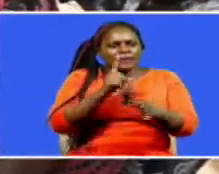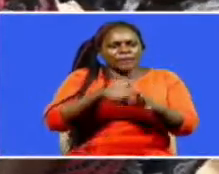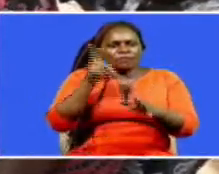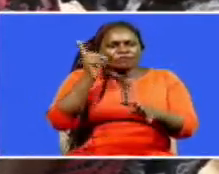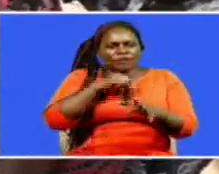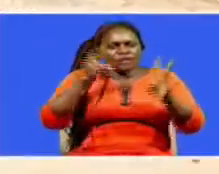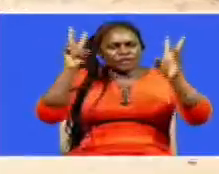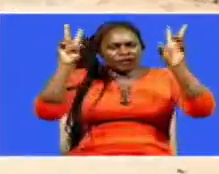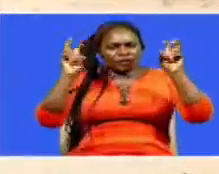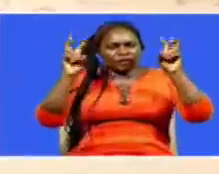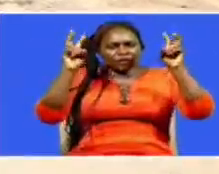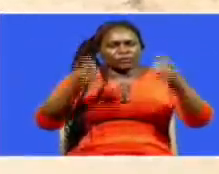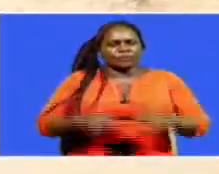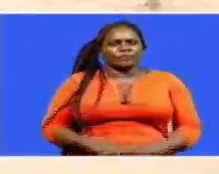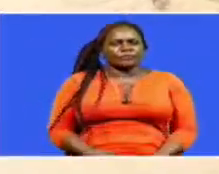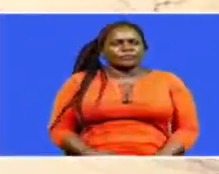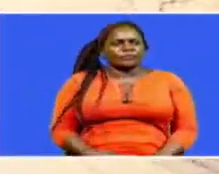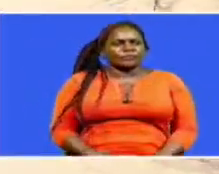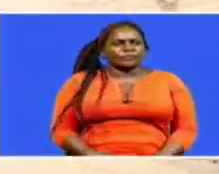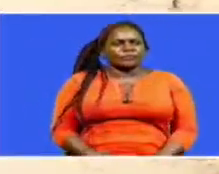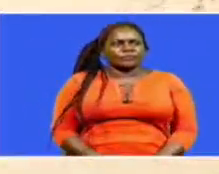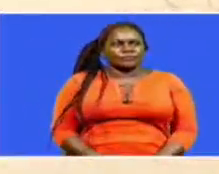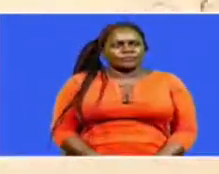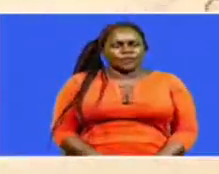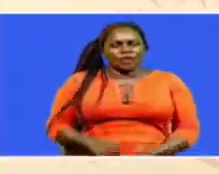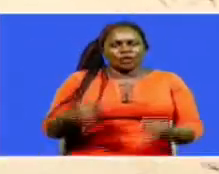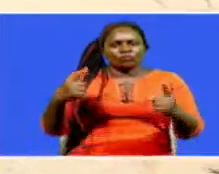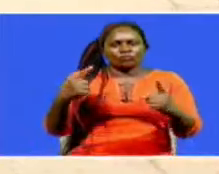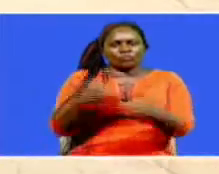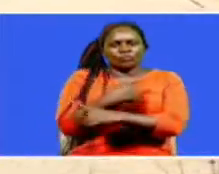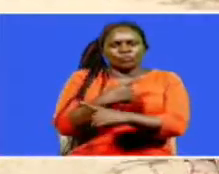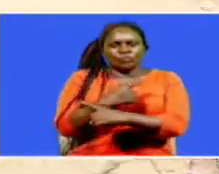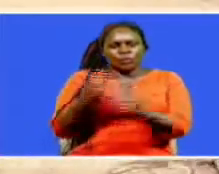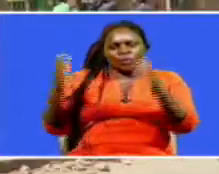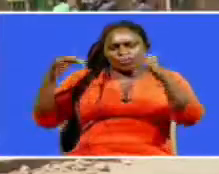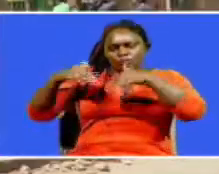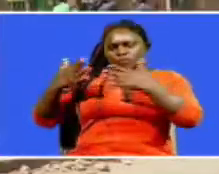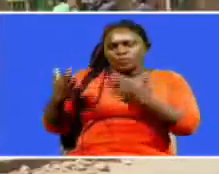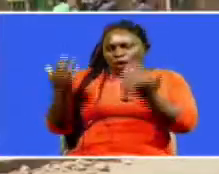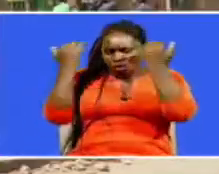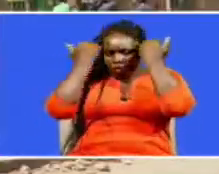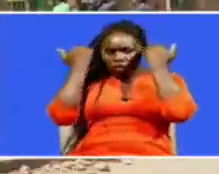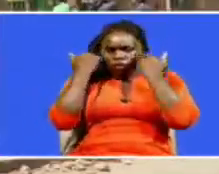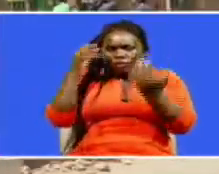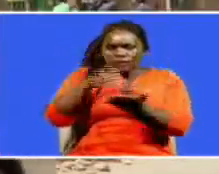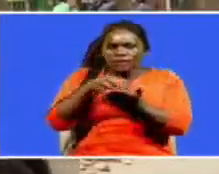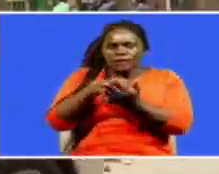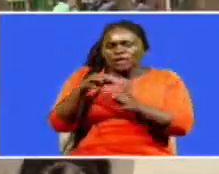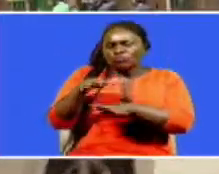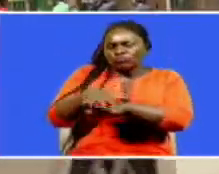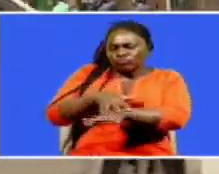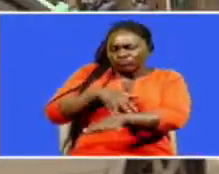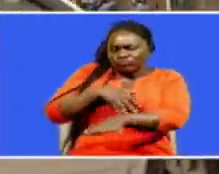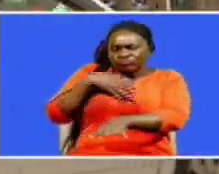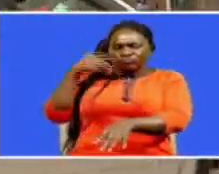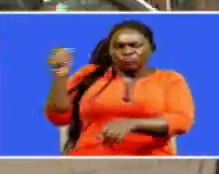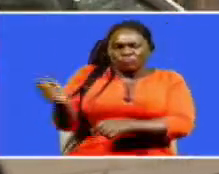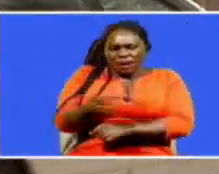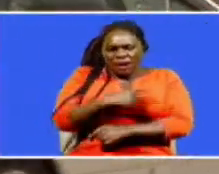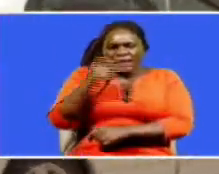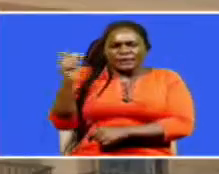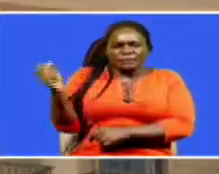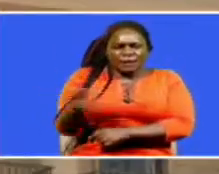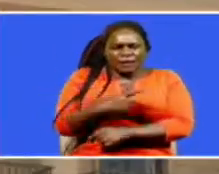of the matter. This is in contrast with the conventional courts, where cases drag on for days and months